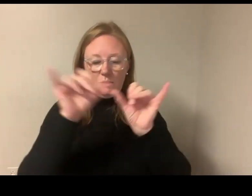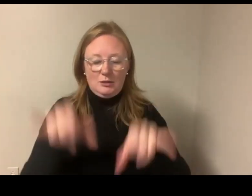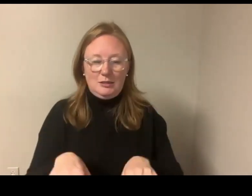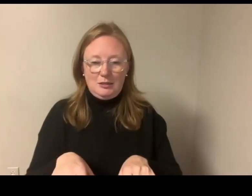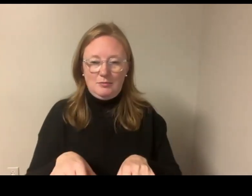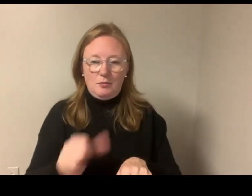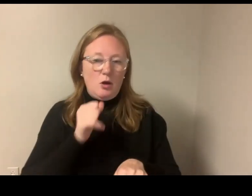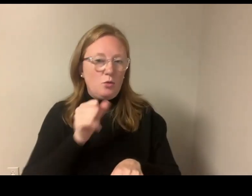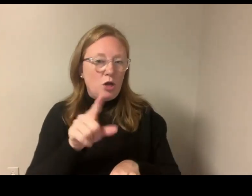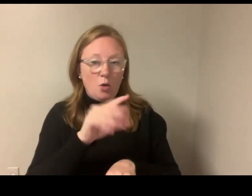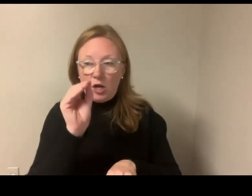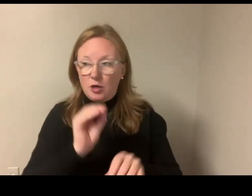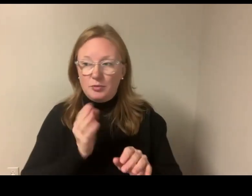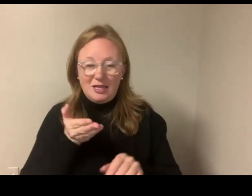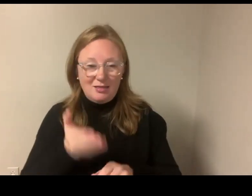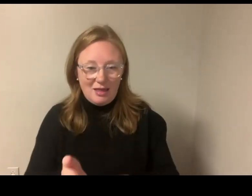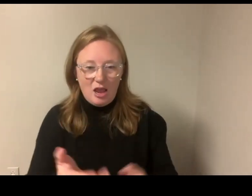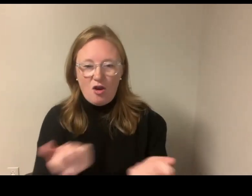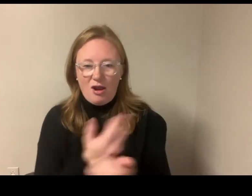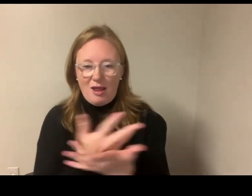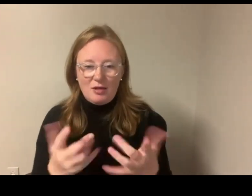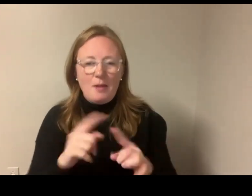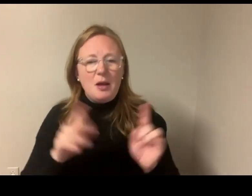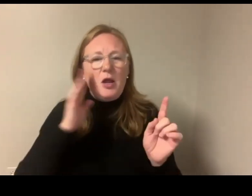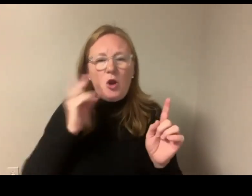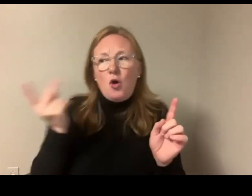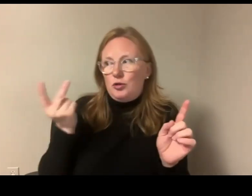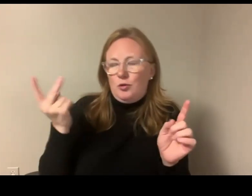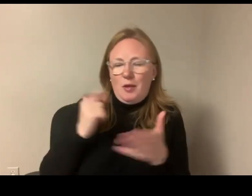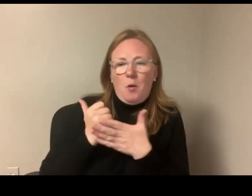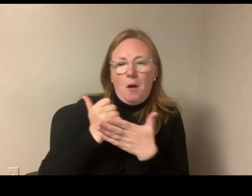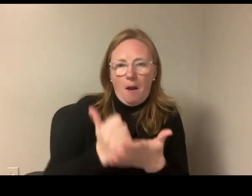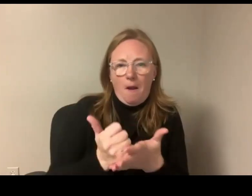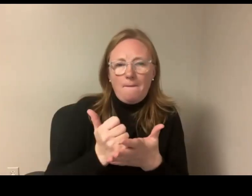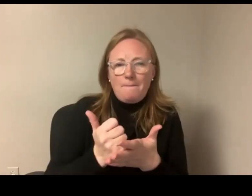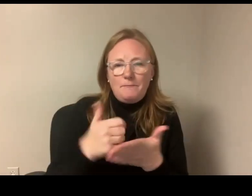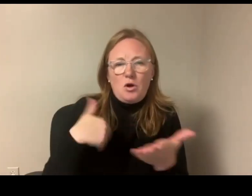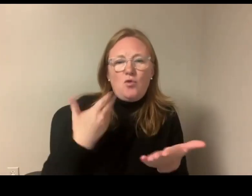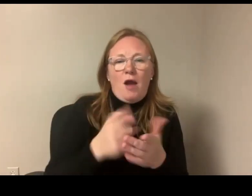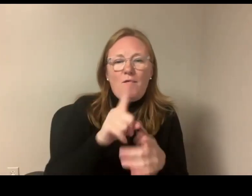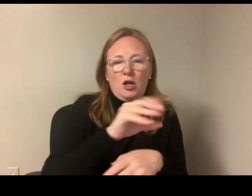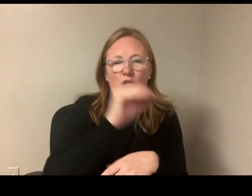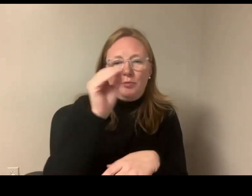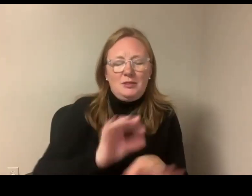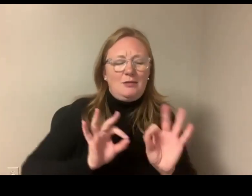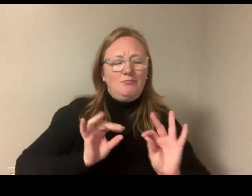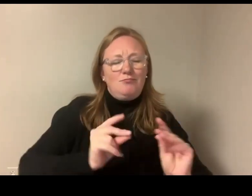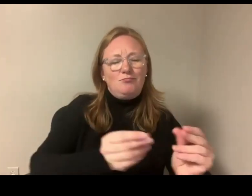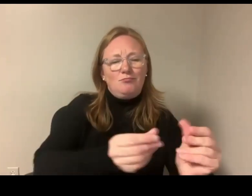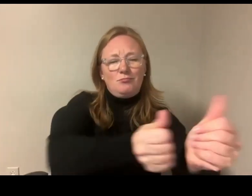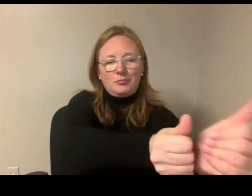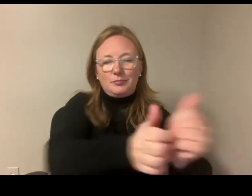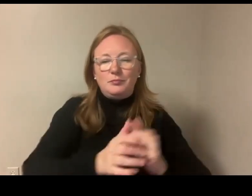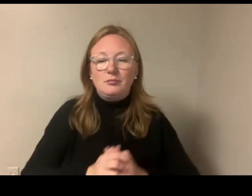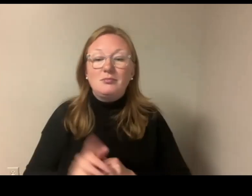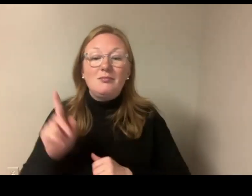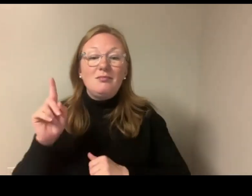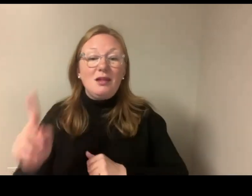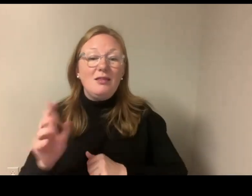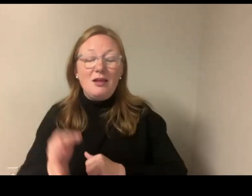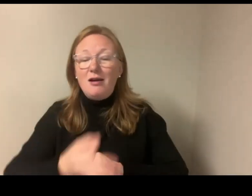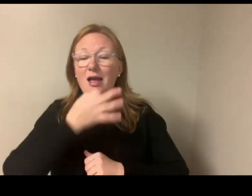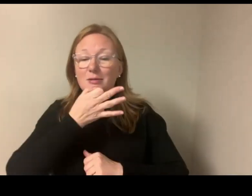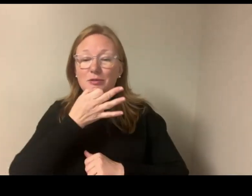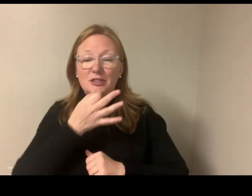100% there, but I know we will be with Matt and Ken's leadership. Their technical expertise and commitment were really